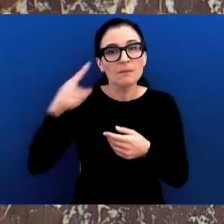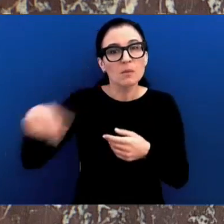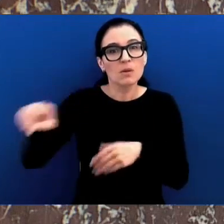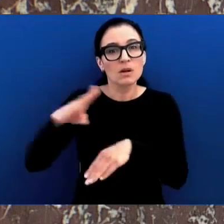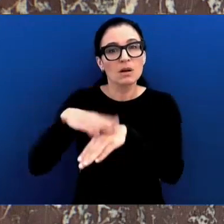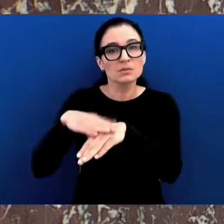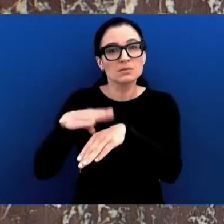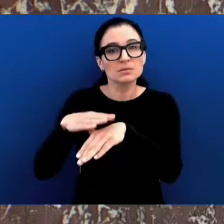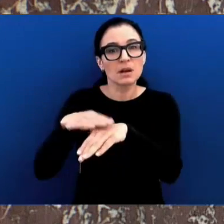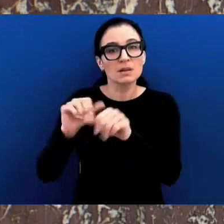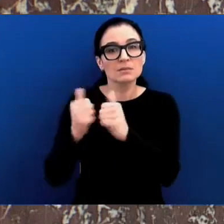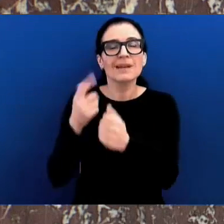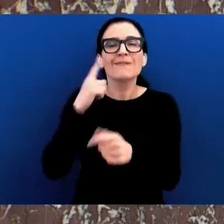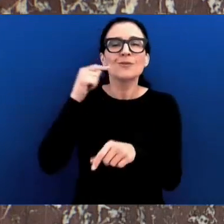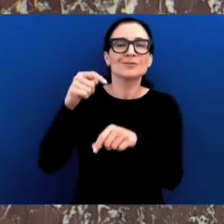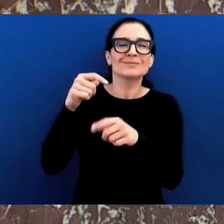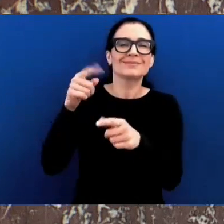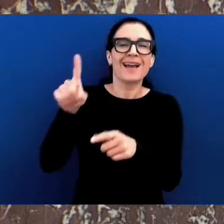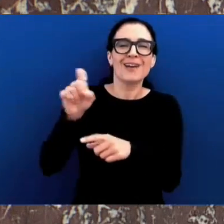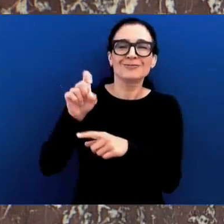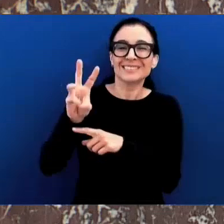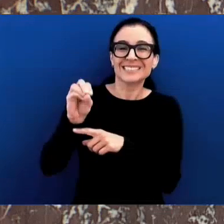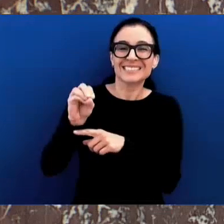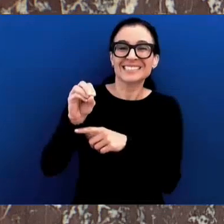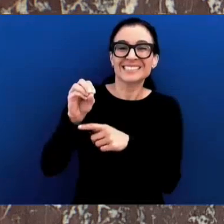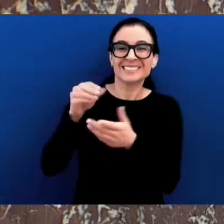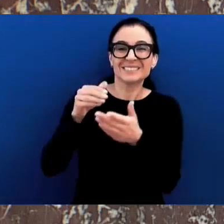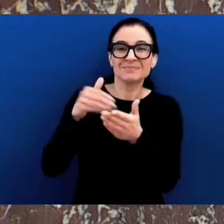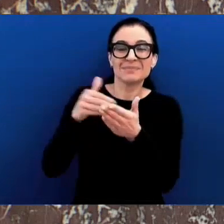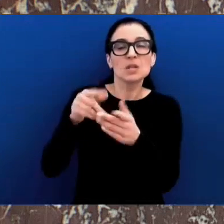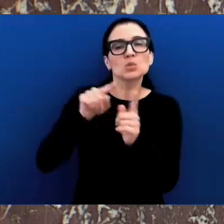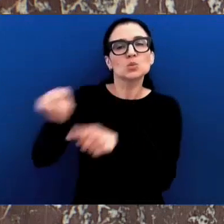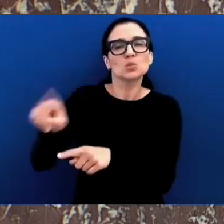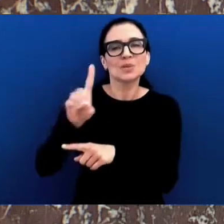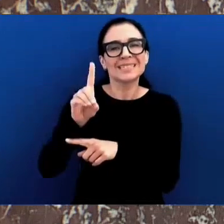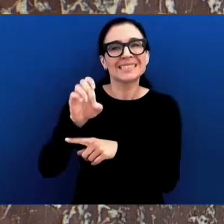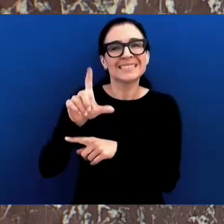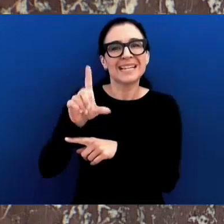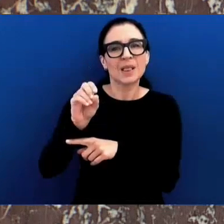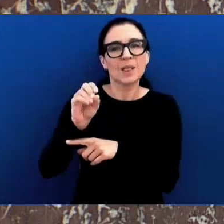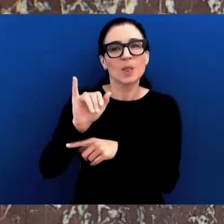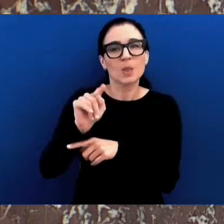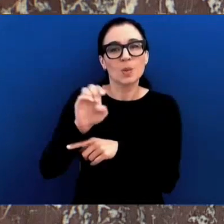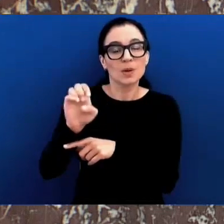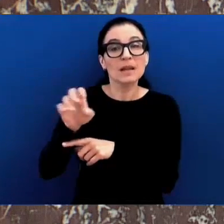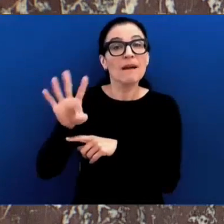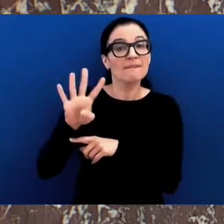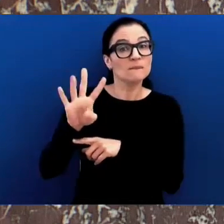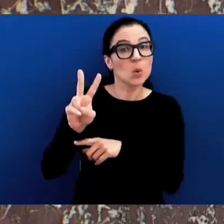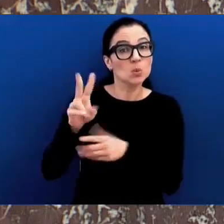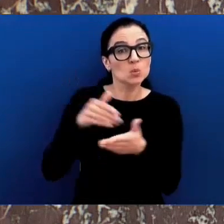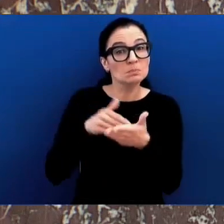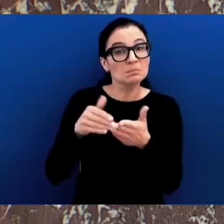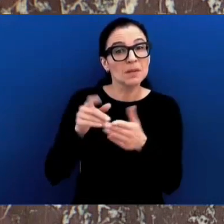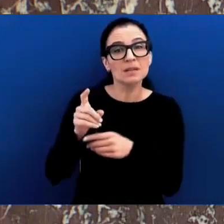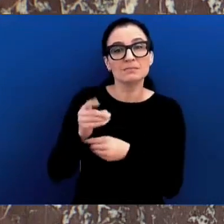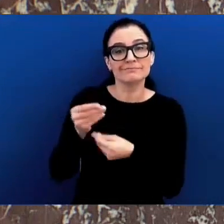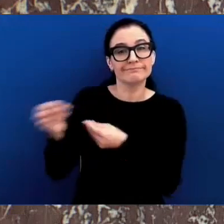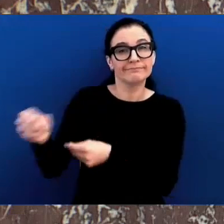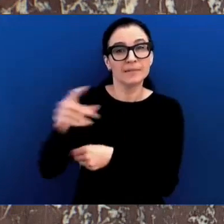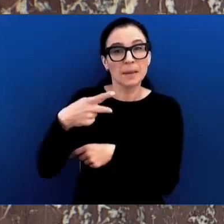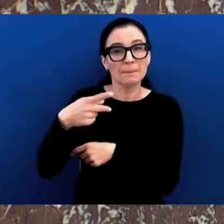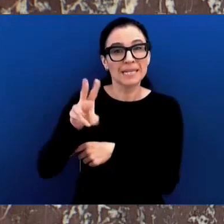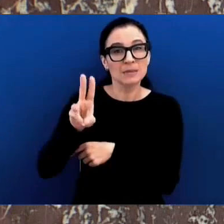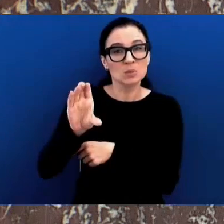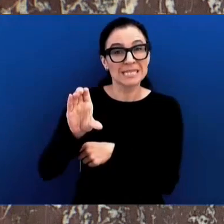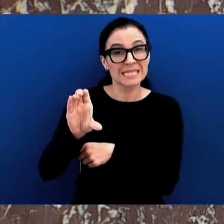to PwC, enormous sums, Mr. Speaker, of tax dollars that enrich global corporations under this NDP. Rather than the